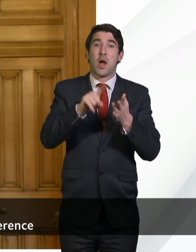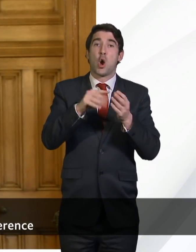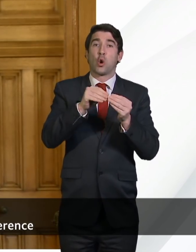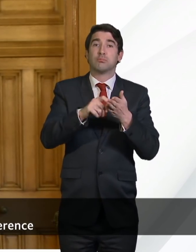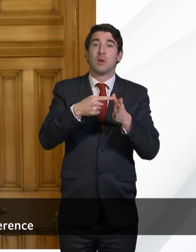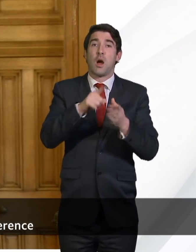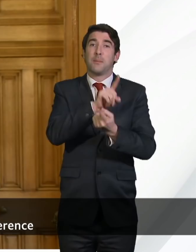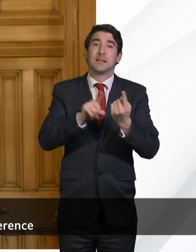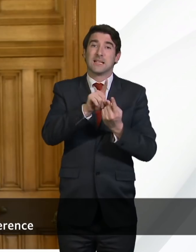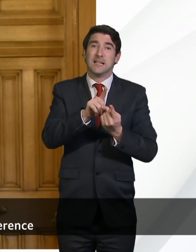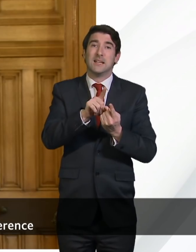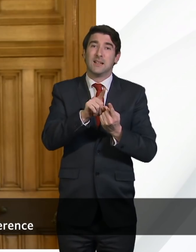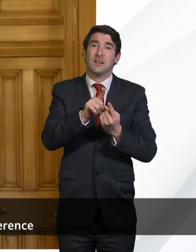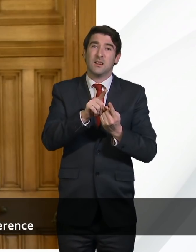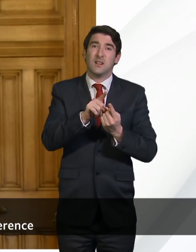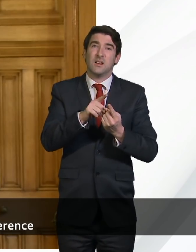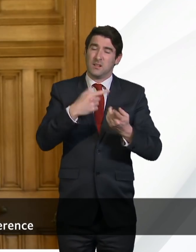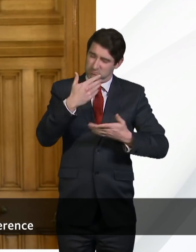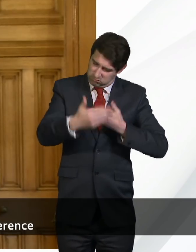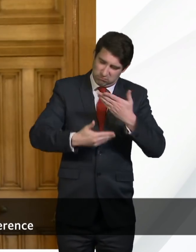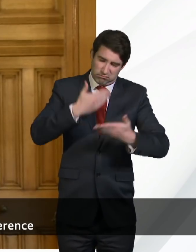coronavirus, and I'm confident we'll get there.